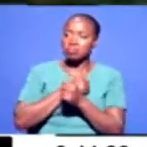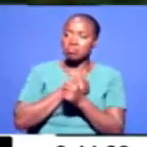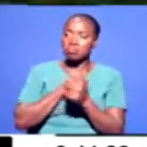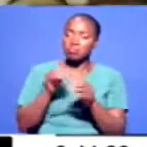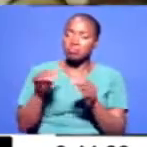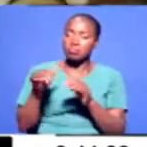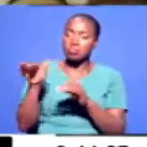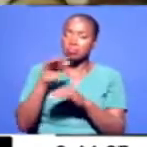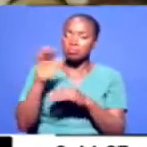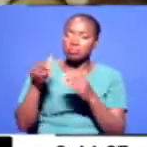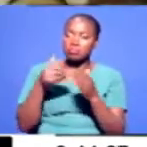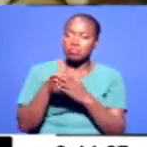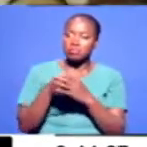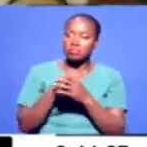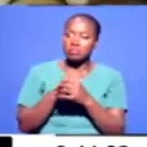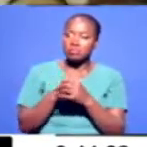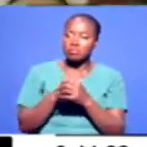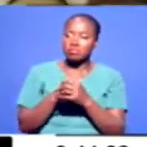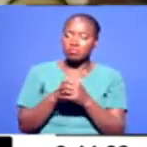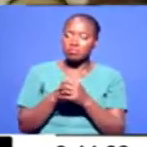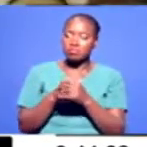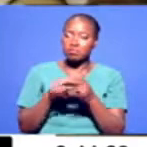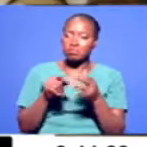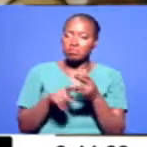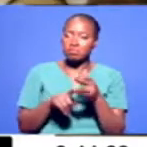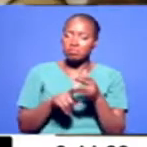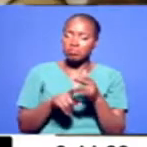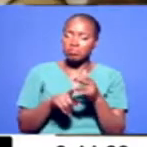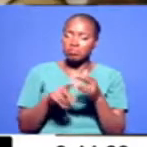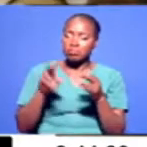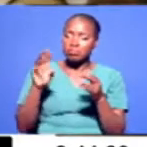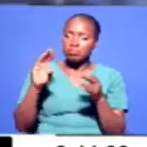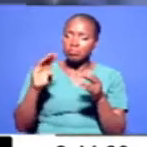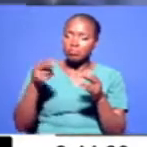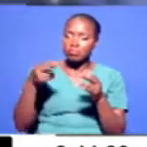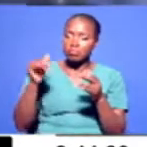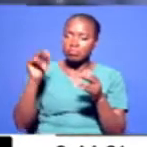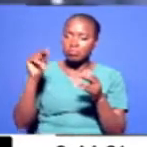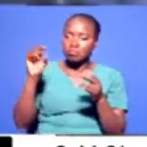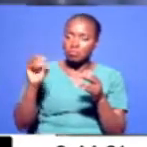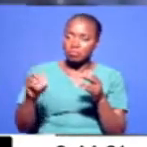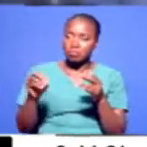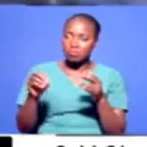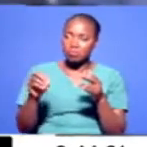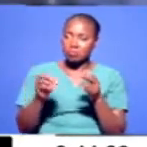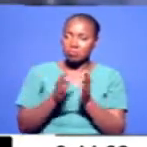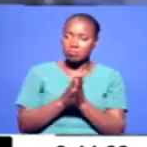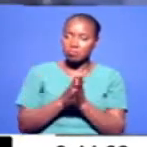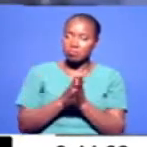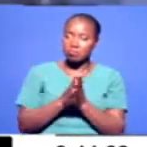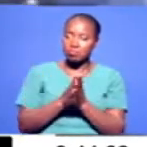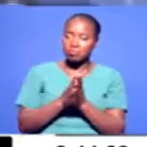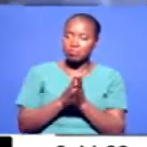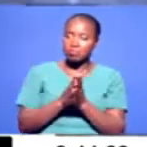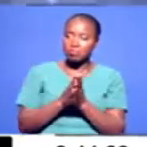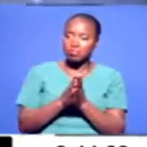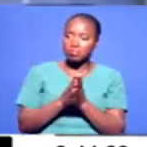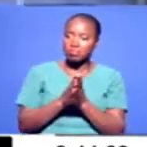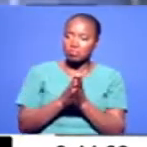it right now. There's Shiano Mayimba. He played his guitar, the Rocoustic, the latest